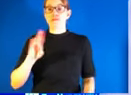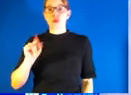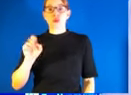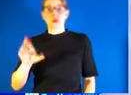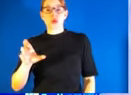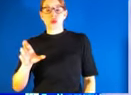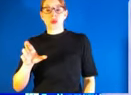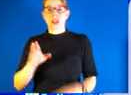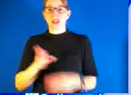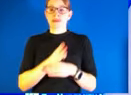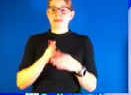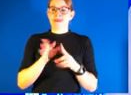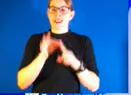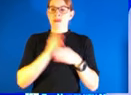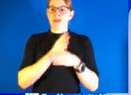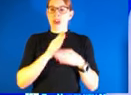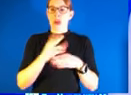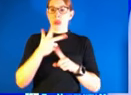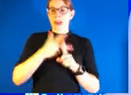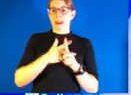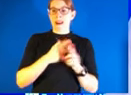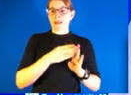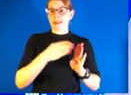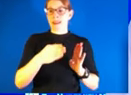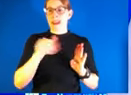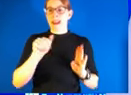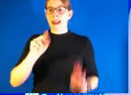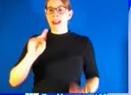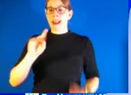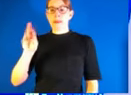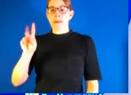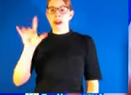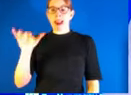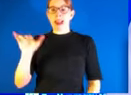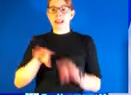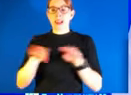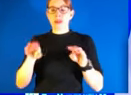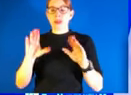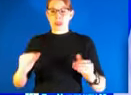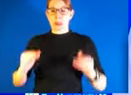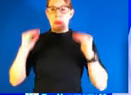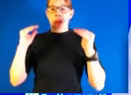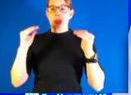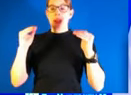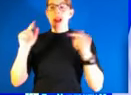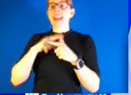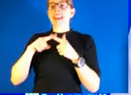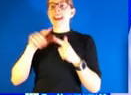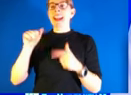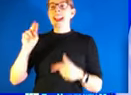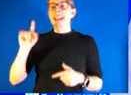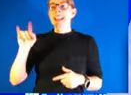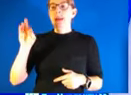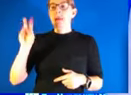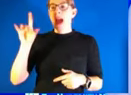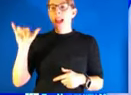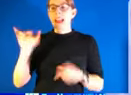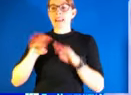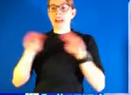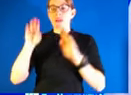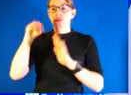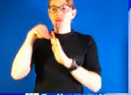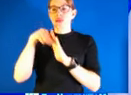that first 3 months or so when your antibody levels are so high. But then antibody levels do contract or decrease. That is what happens in